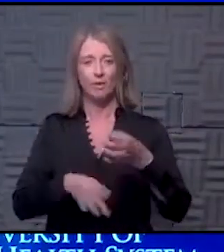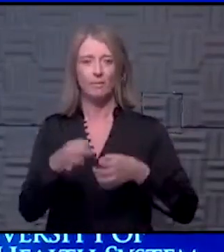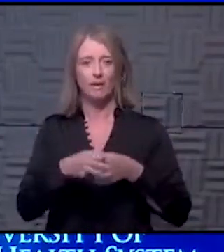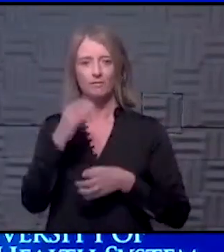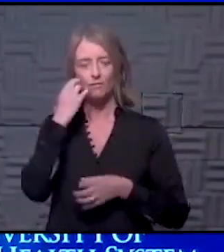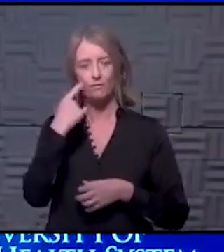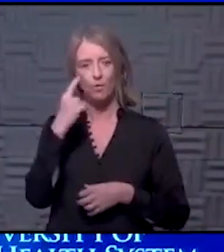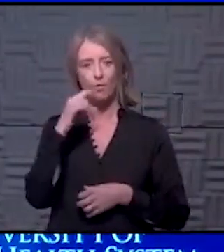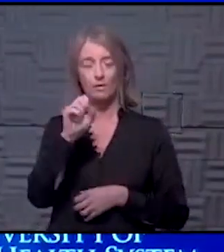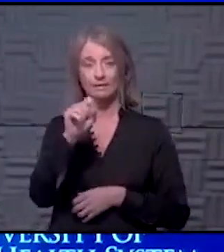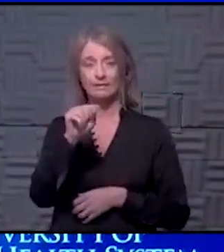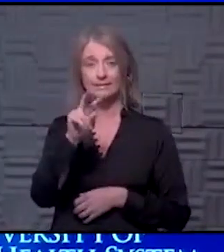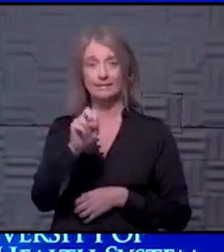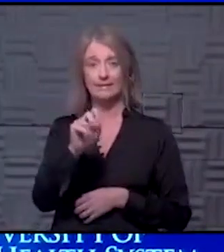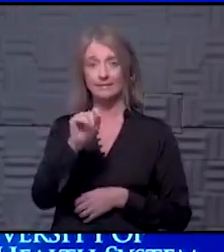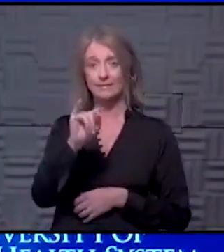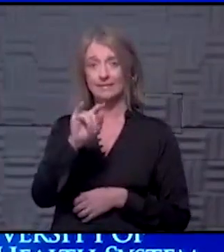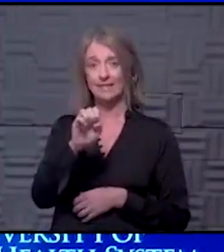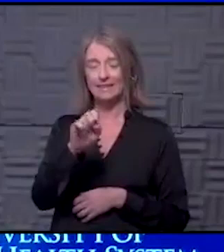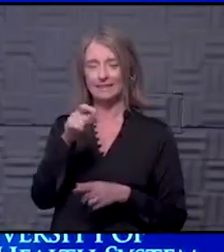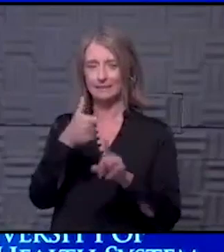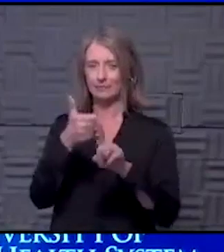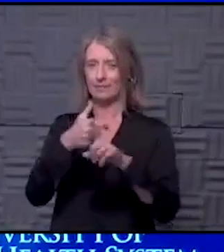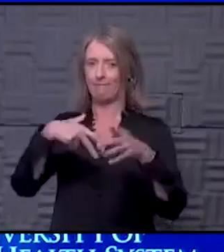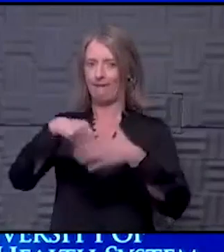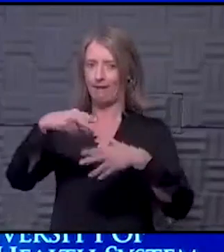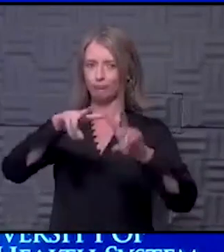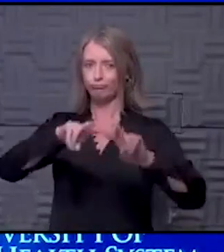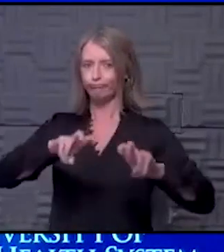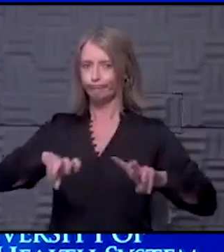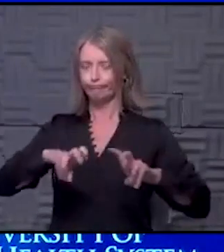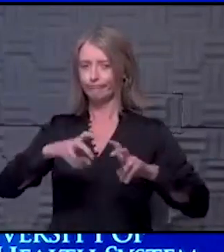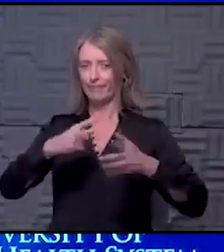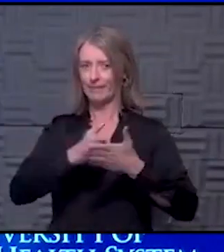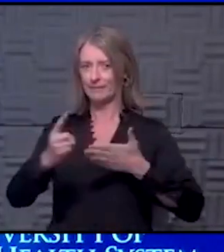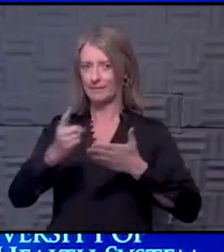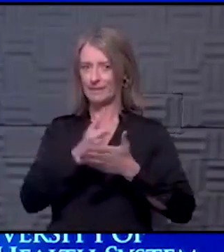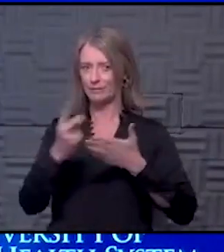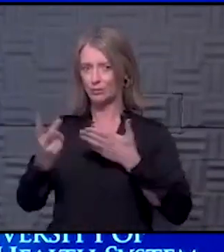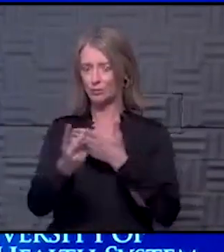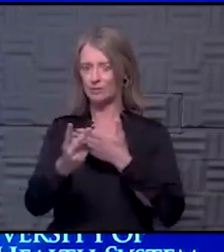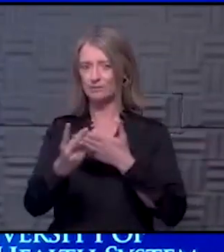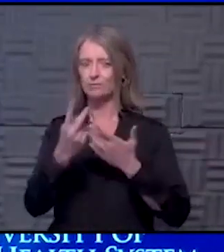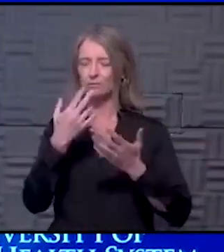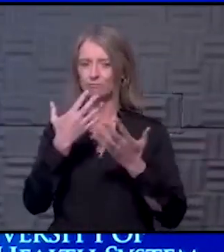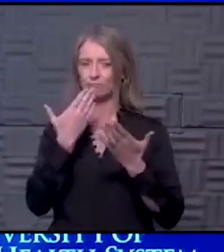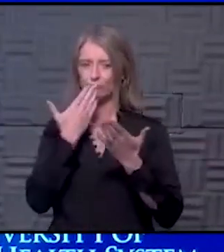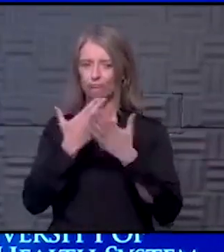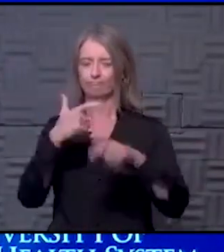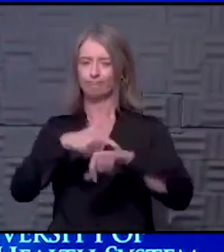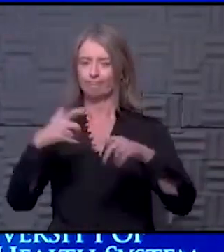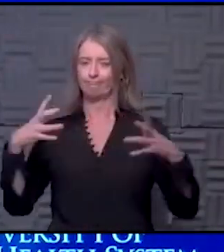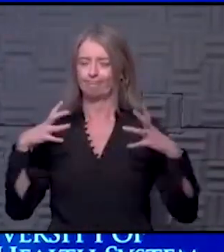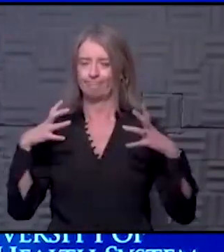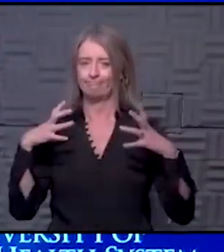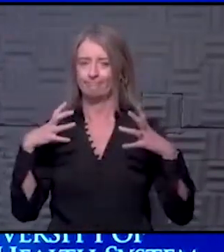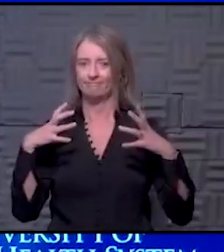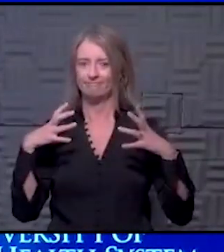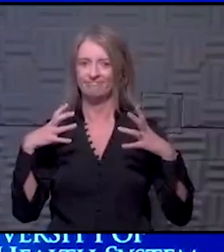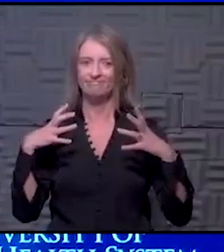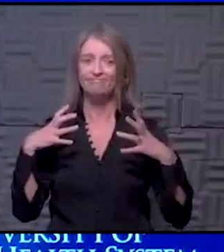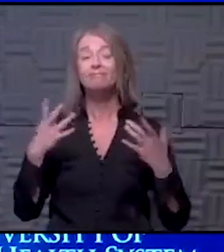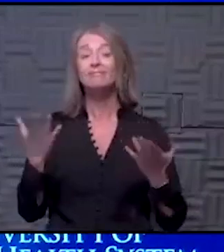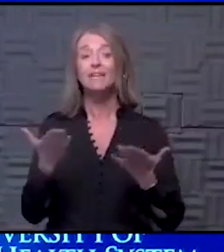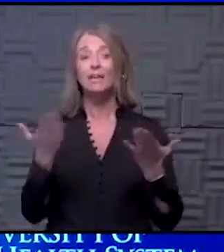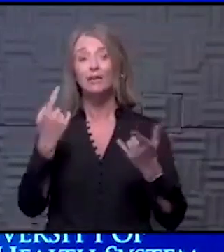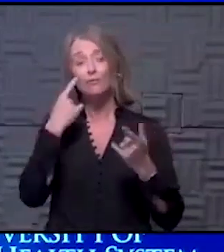Stites. He is out exploring today and actually all of next week for some well-deserved R&R. We're coming to you from the Dolph Simons